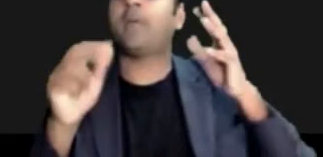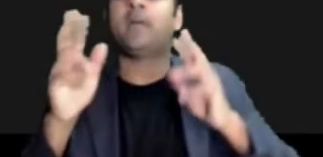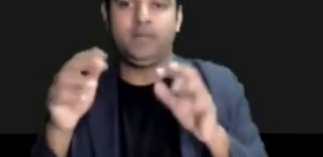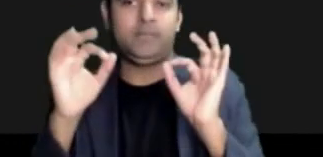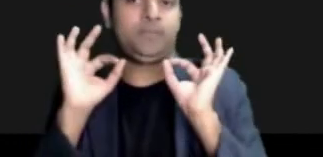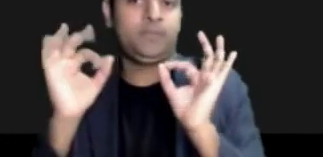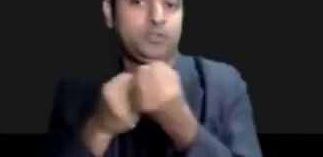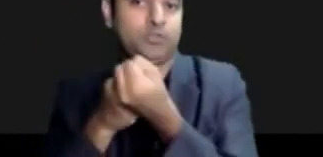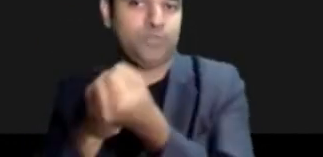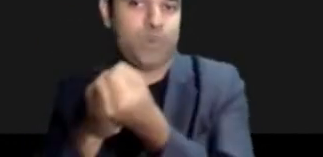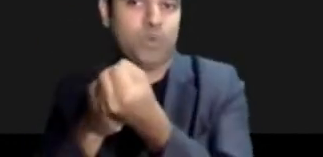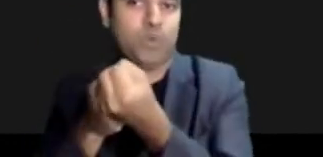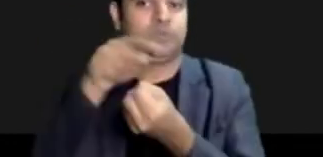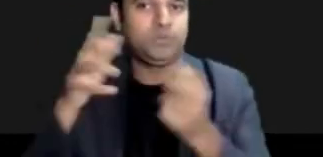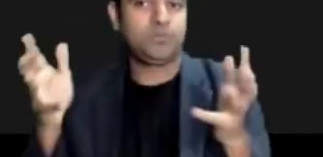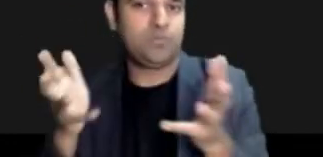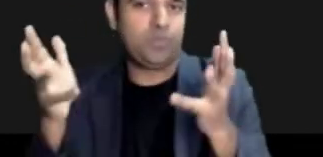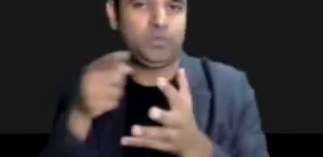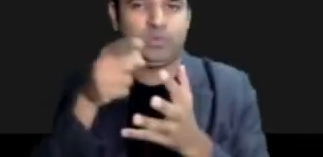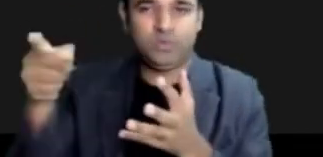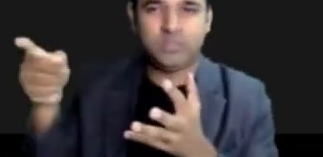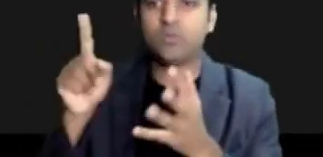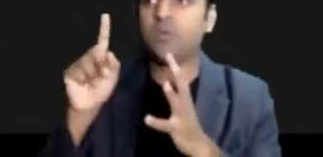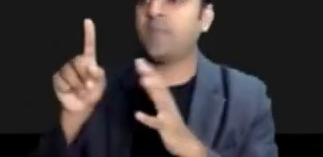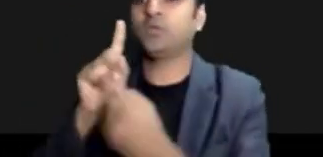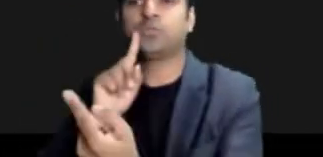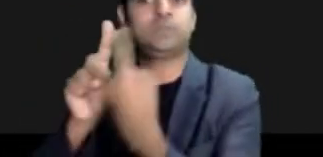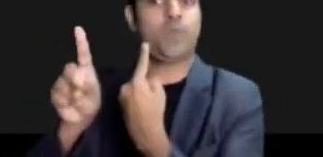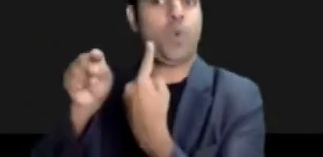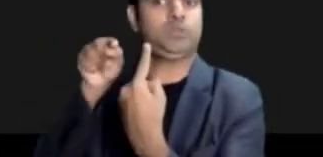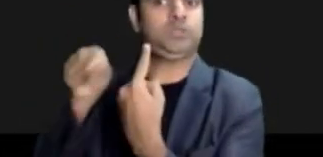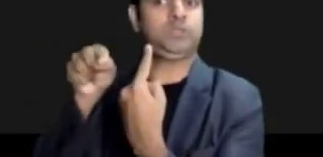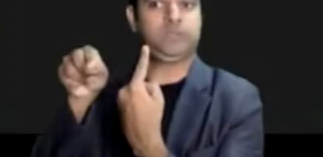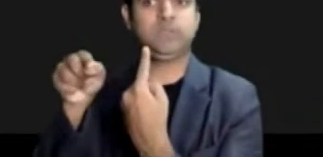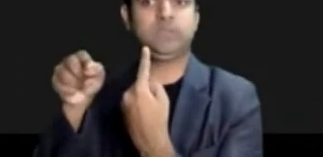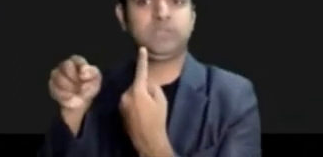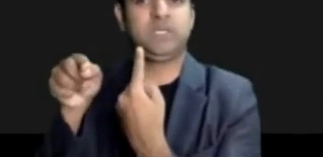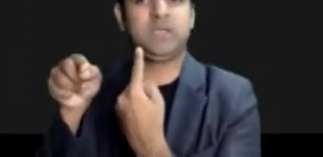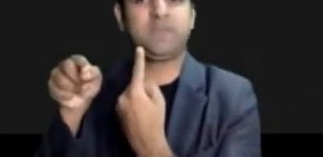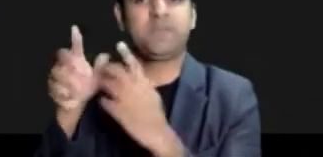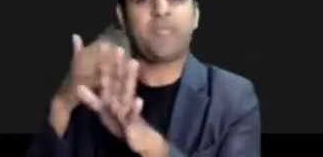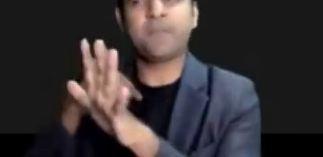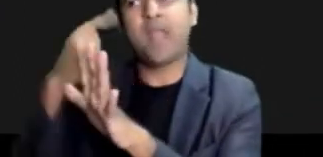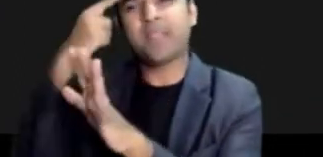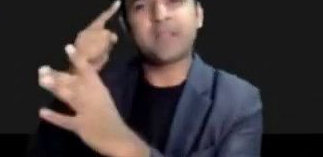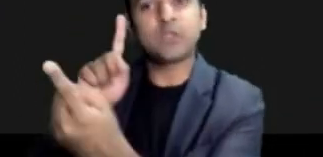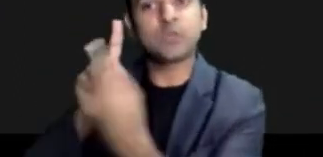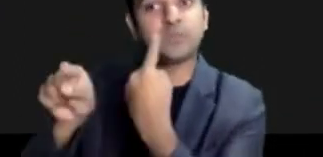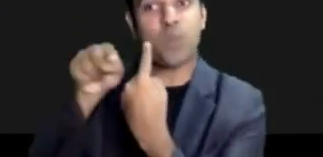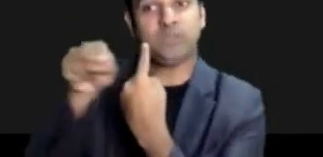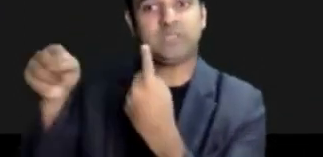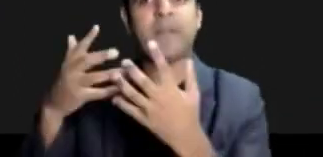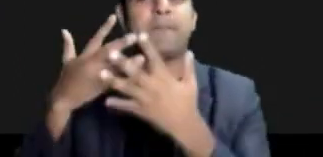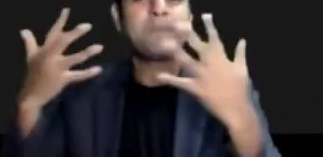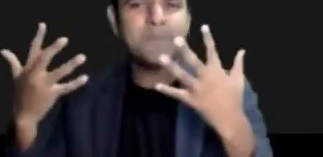problem. Still more in districts like in Sanje, Chikwawa, we've seen most of these things applying